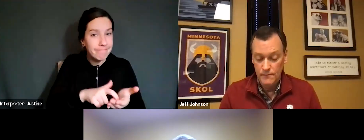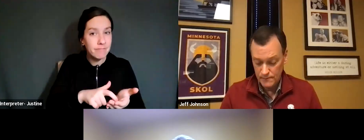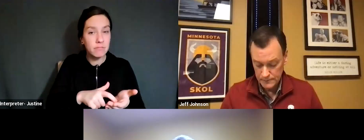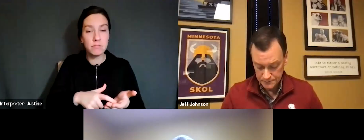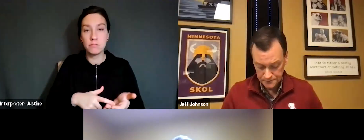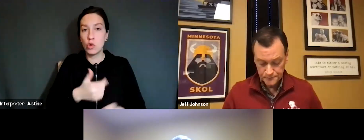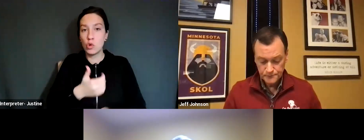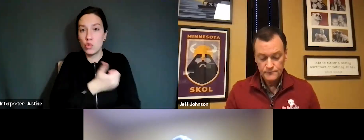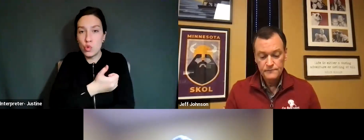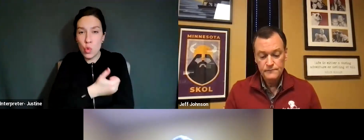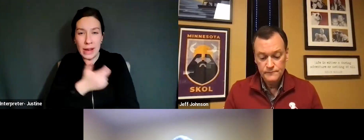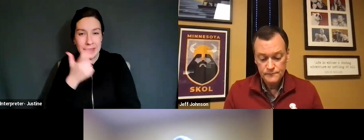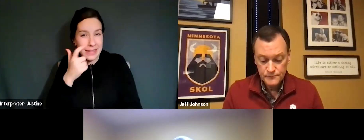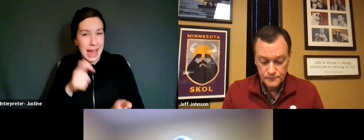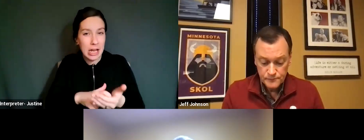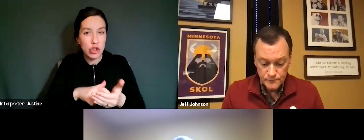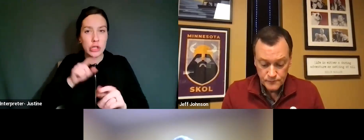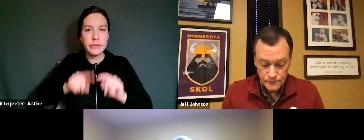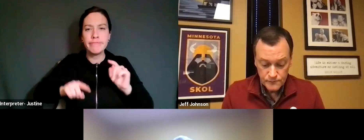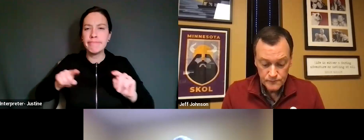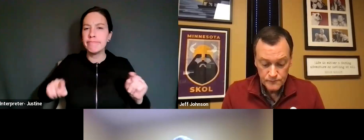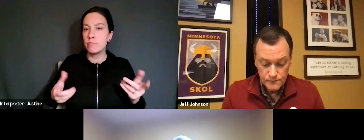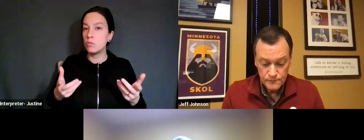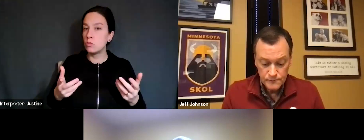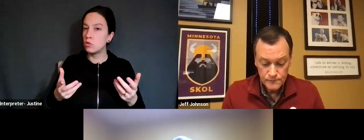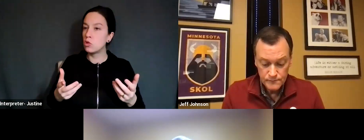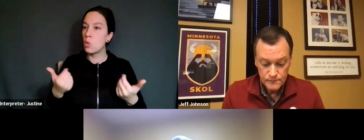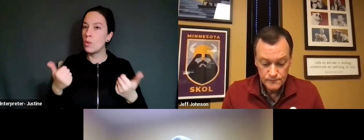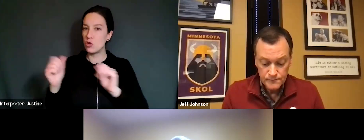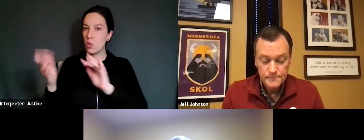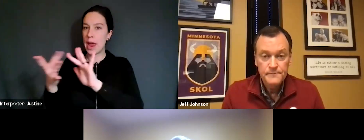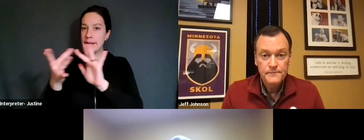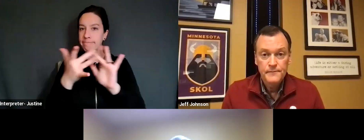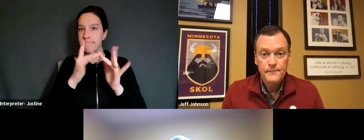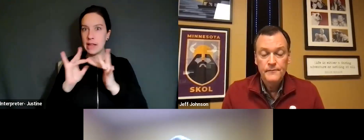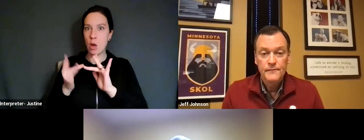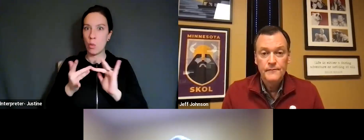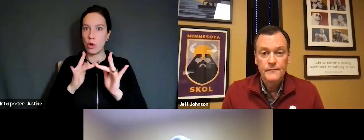we do try to network and get our dogs jobs when we can.